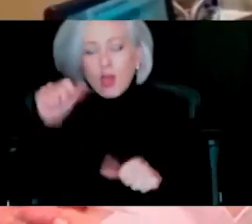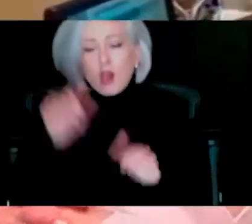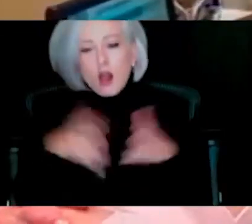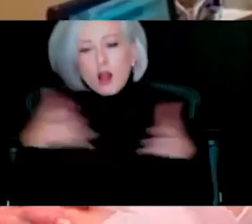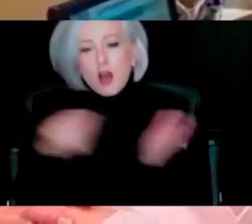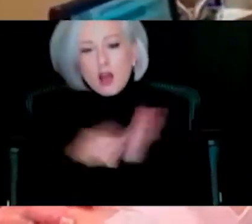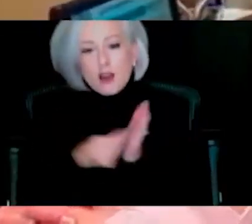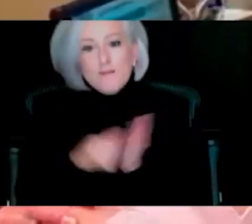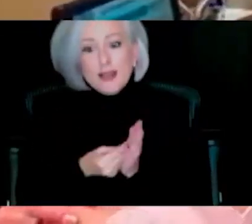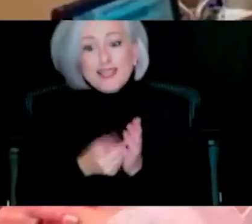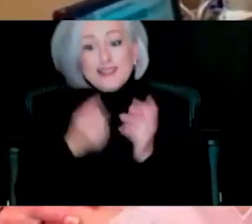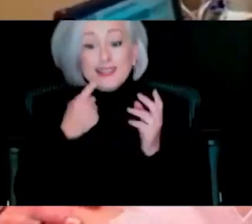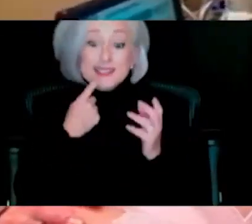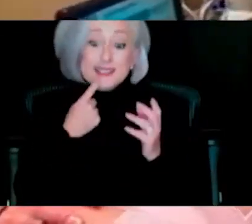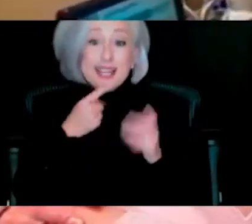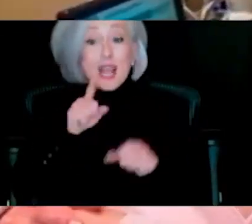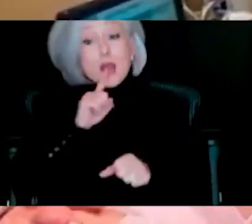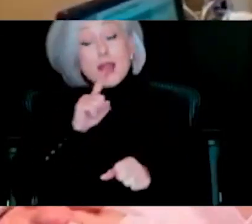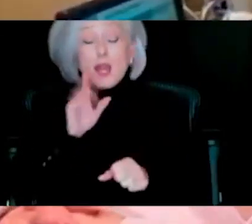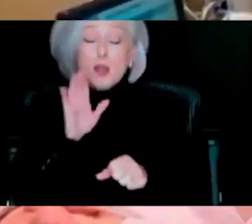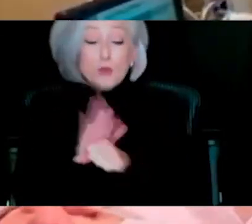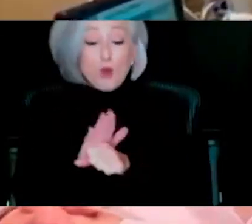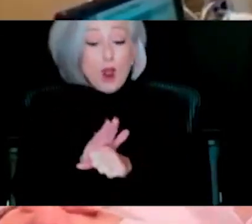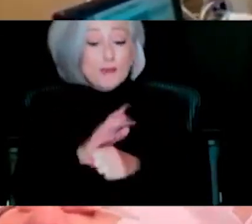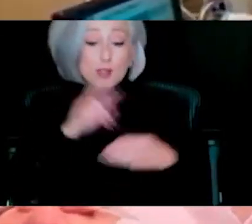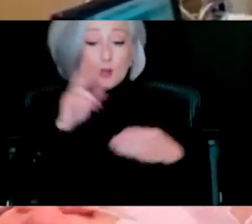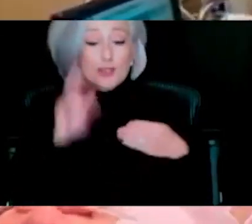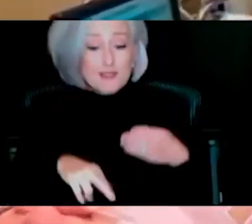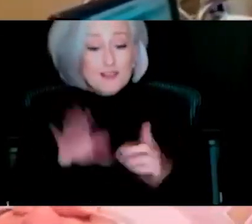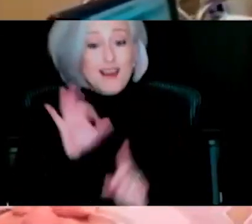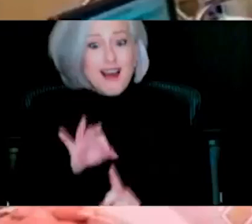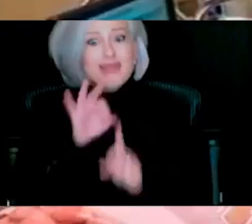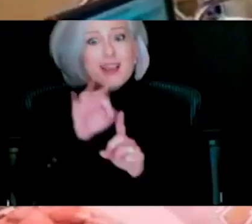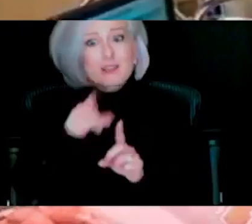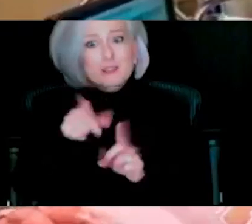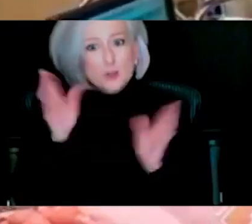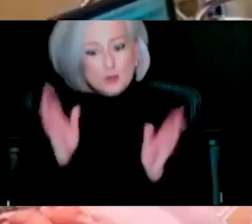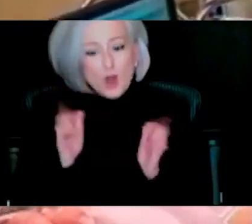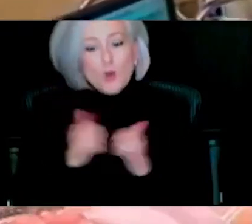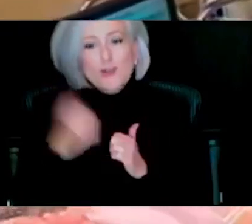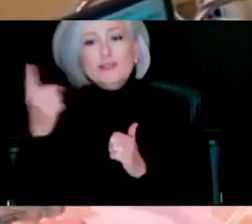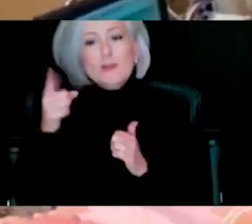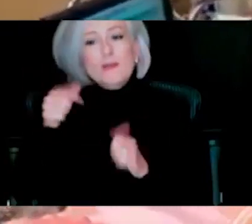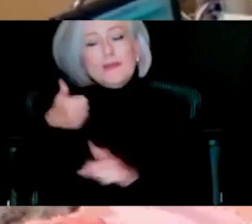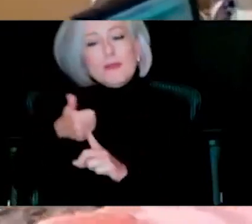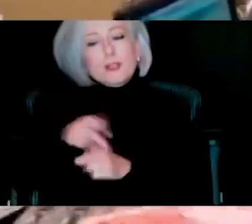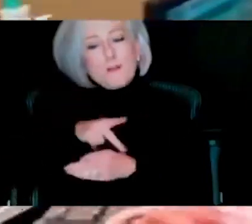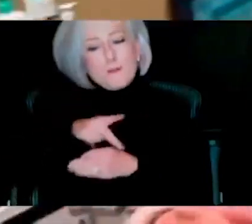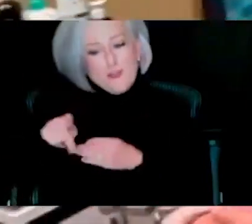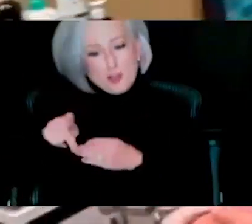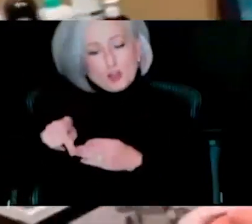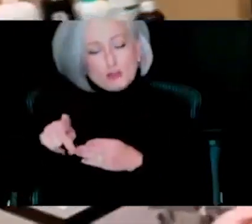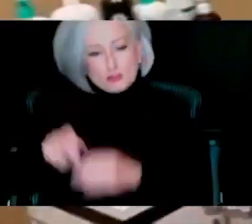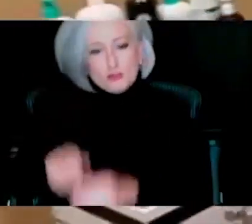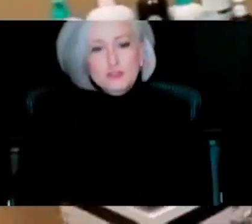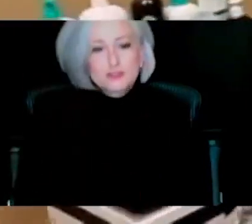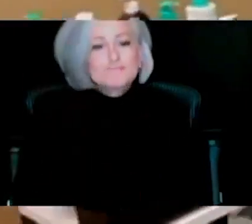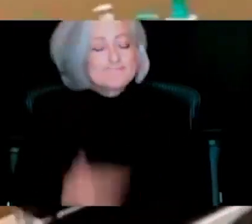are promising results unless you talk with somebody who's a professional. You know, great